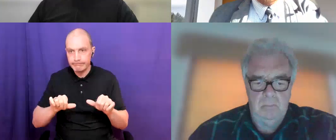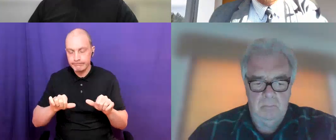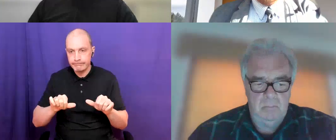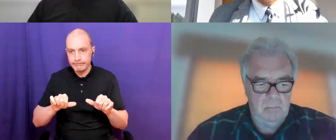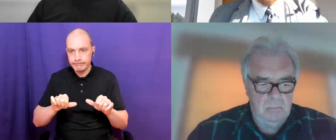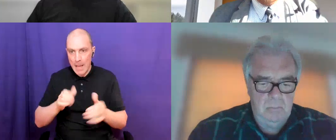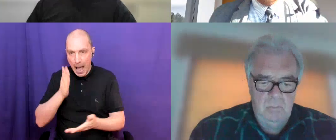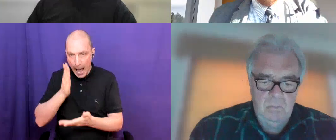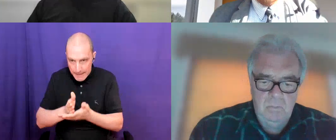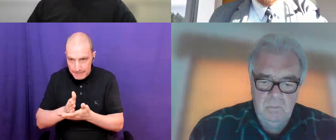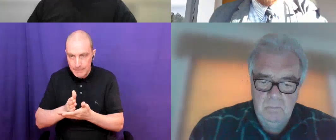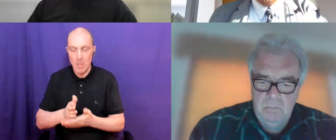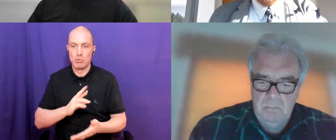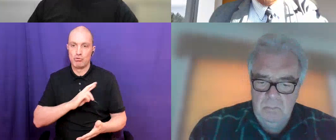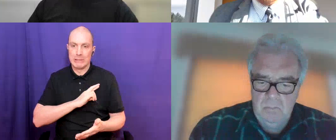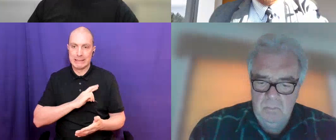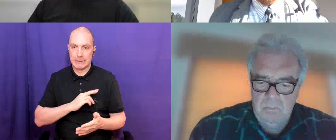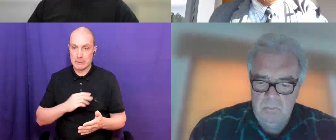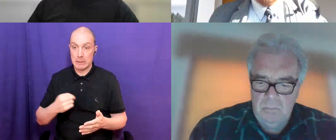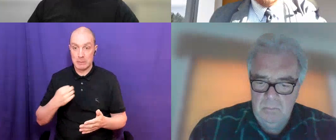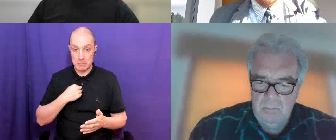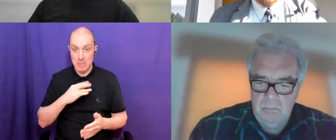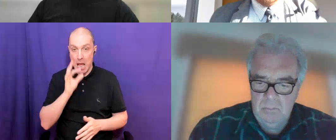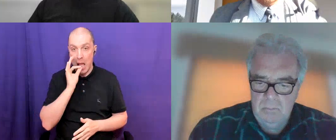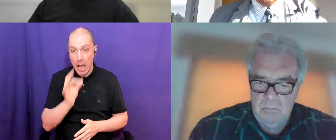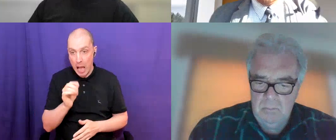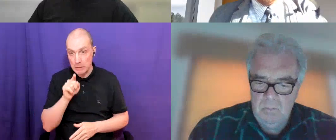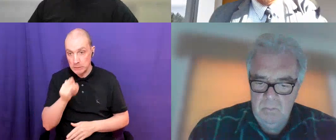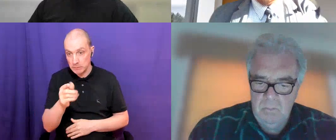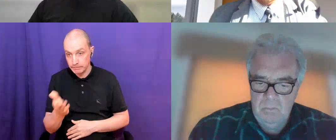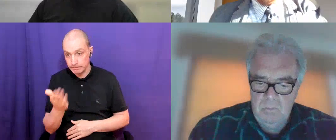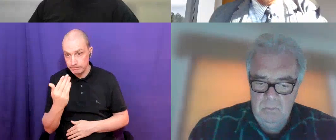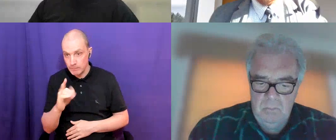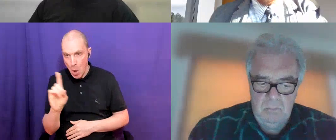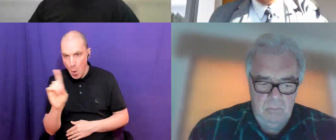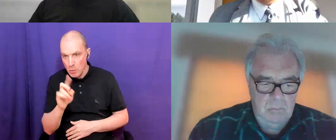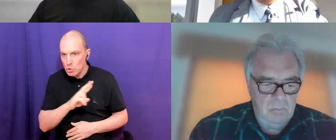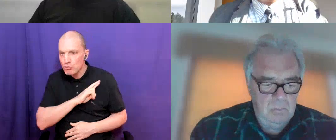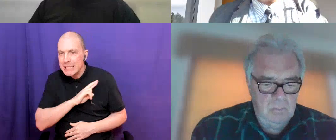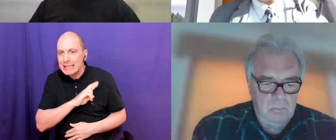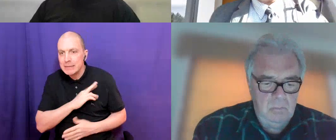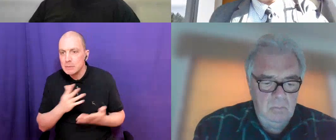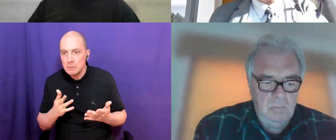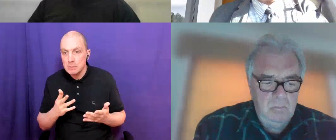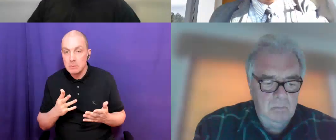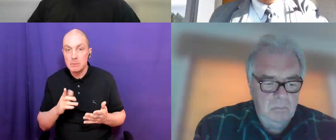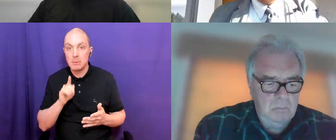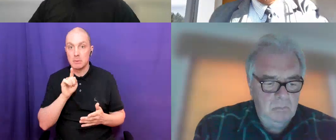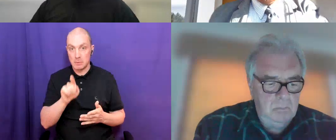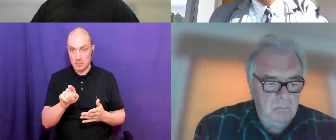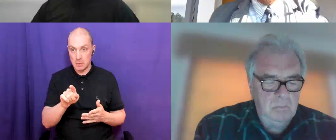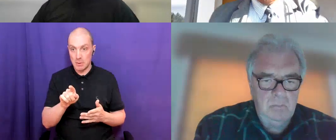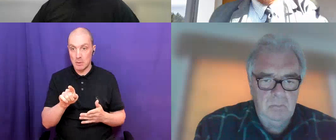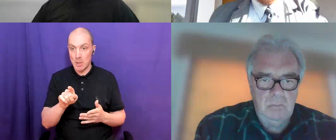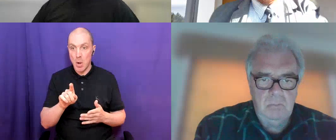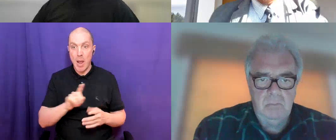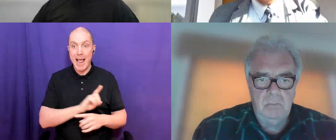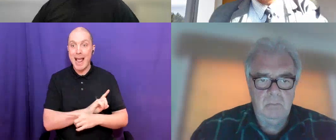to consider a recount, and I would expect that to be flagged up at the appropriate time, not at the point I'm sharing the